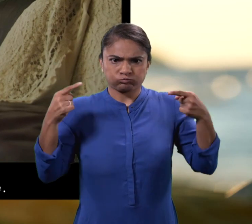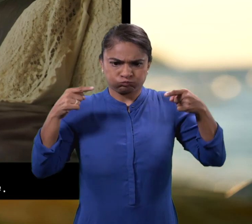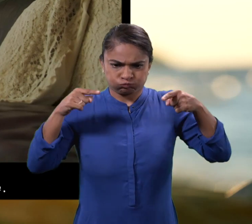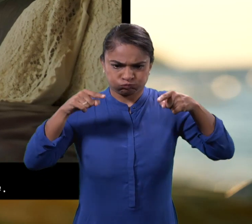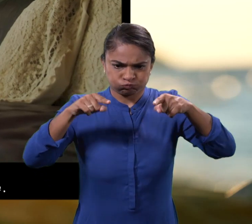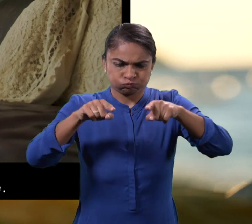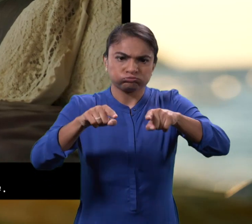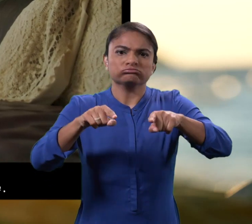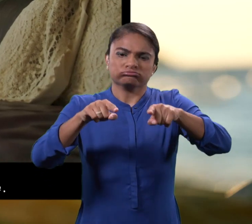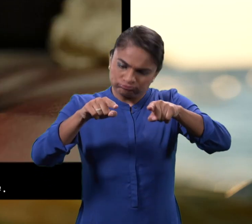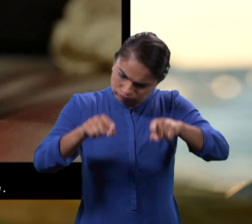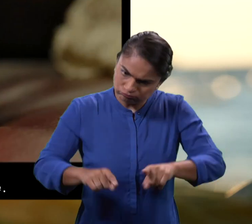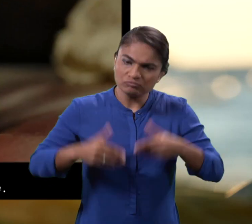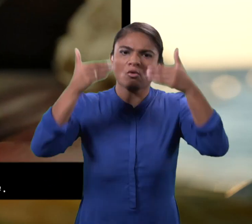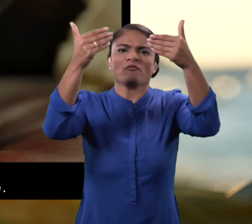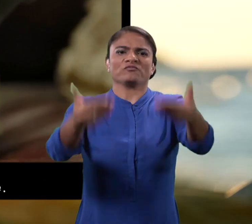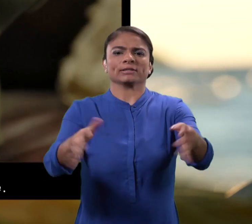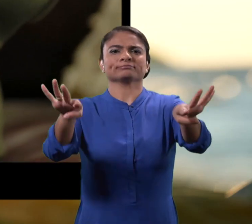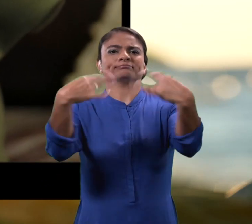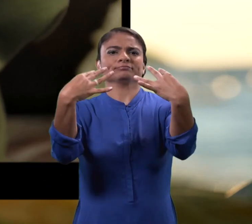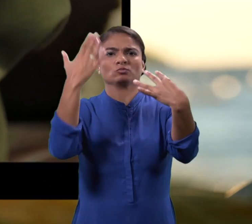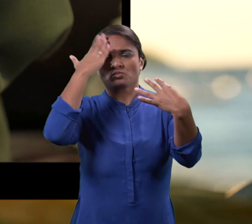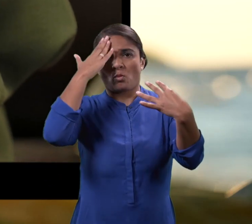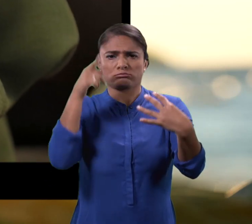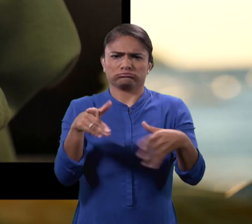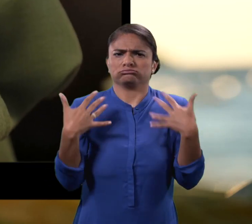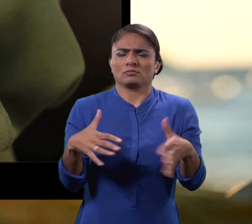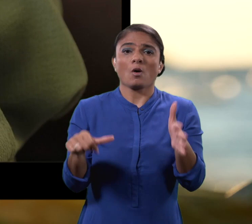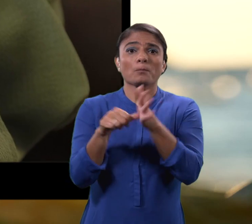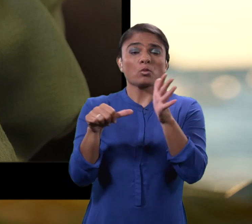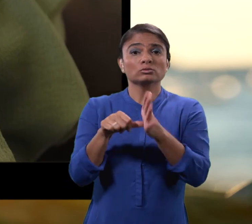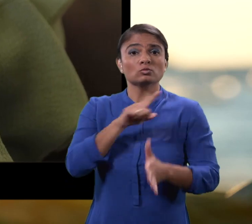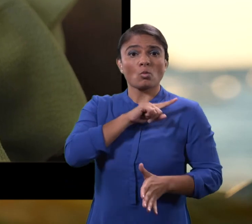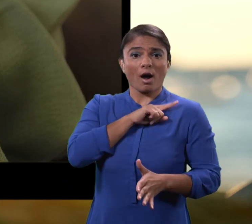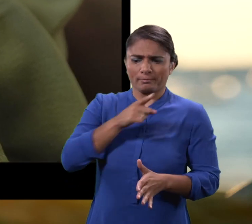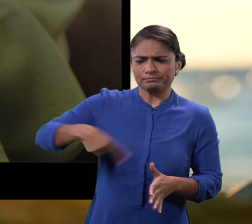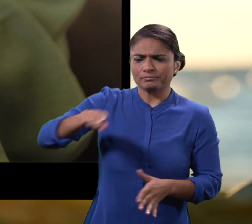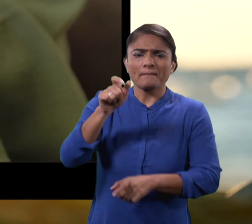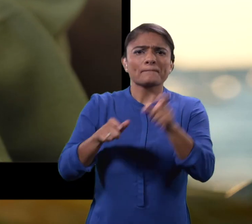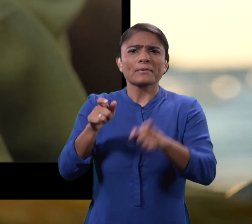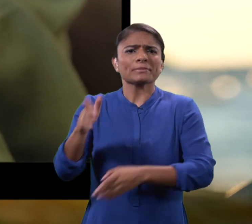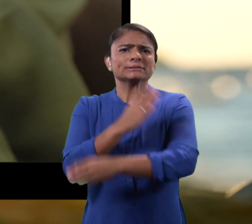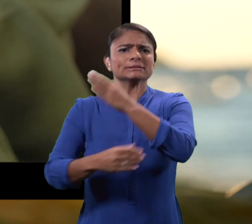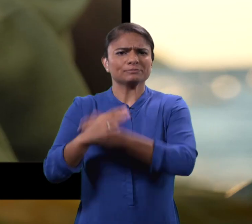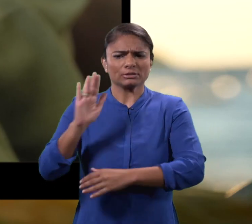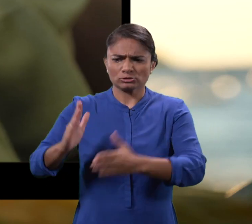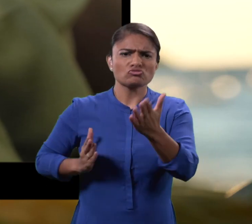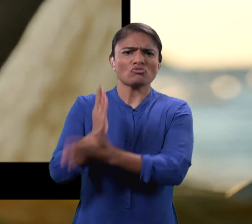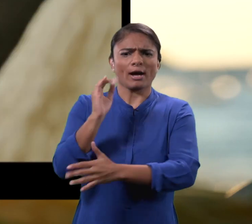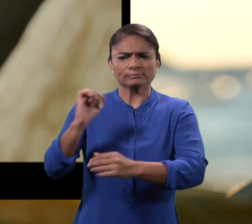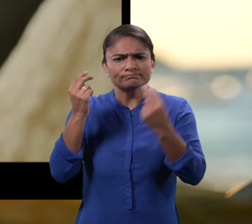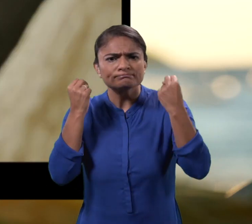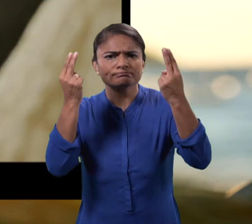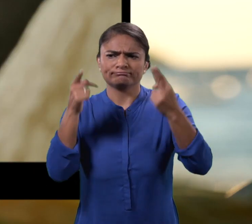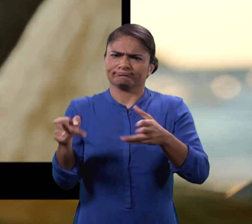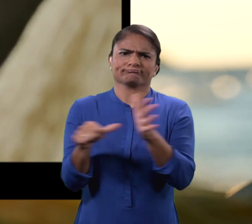margins and we need to bring them into the center. And what's important, the voices of persons with disabilities are